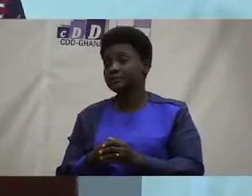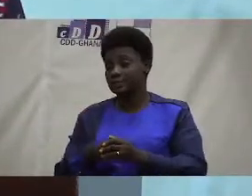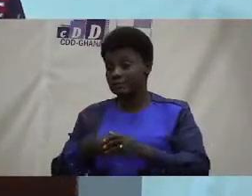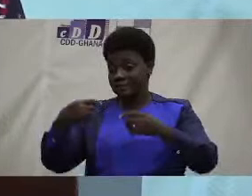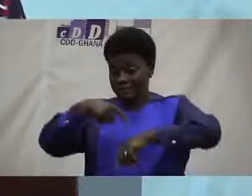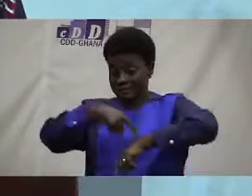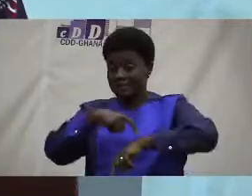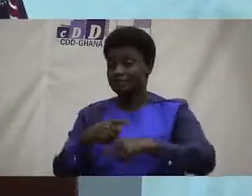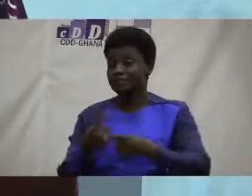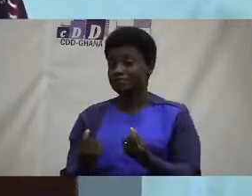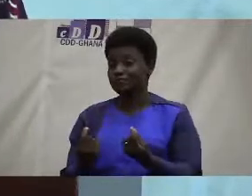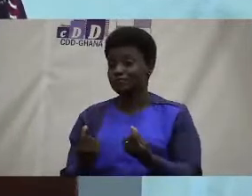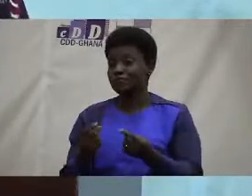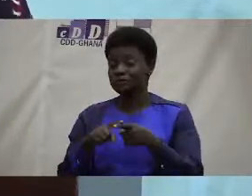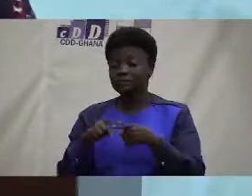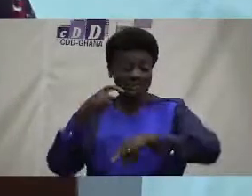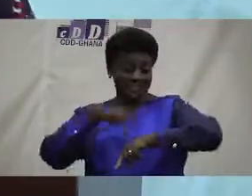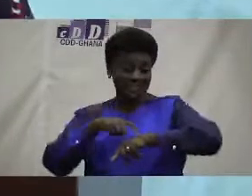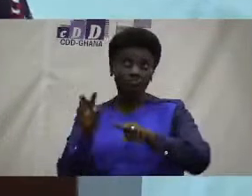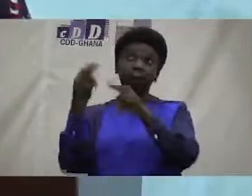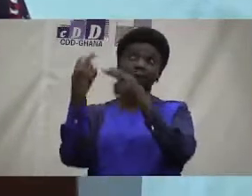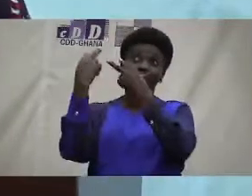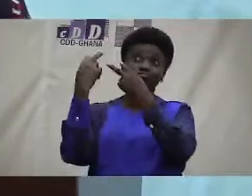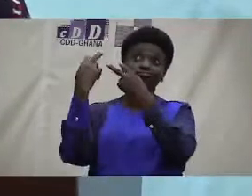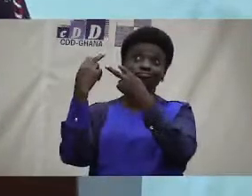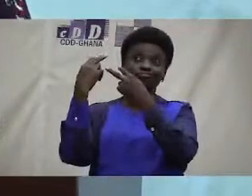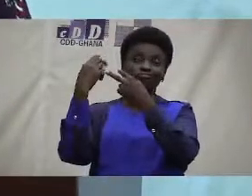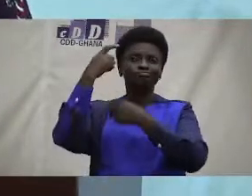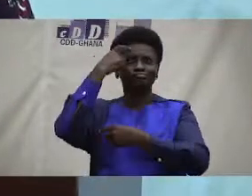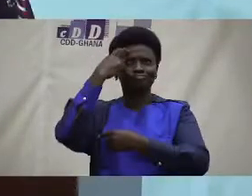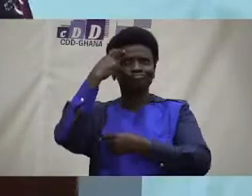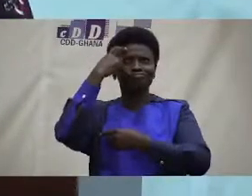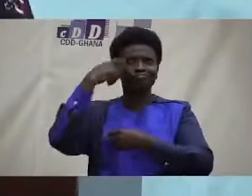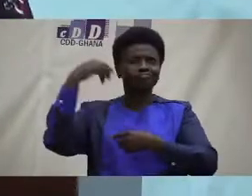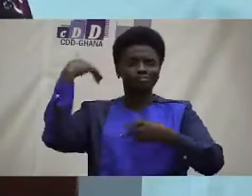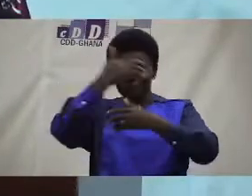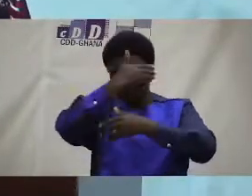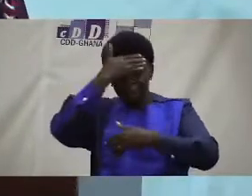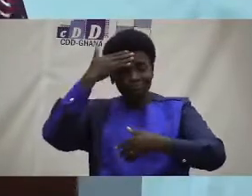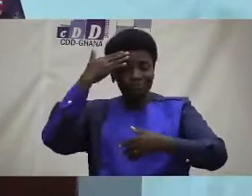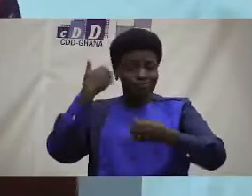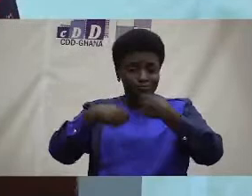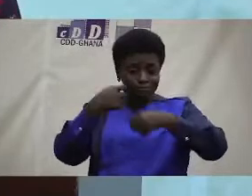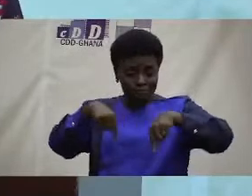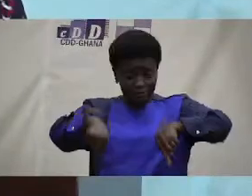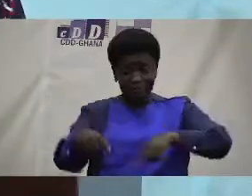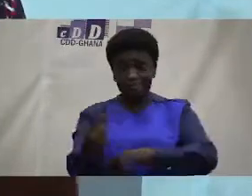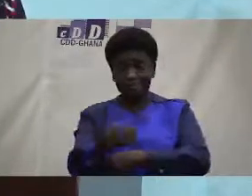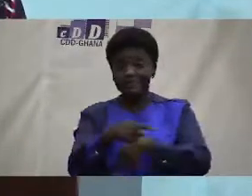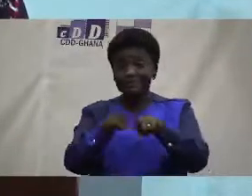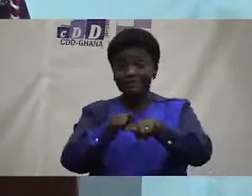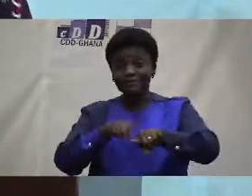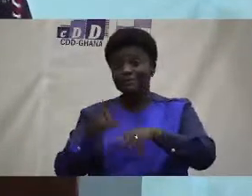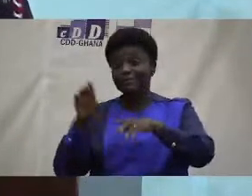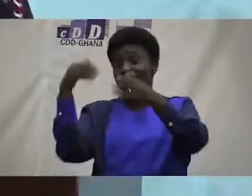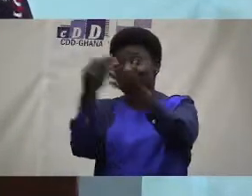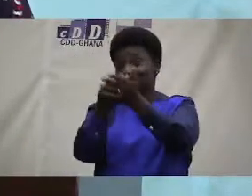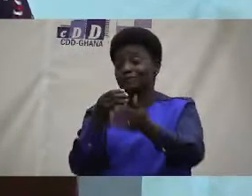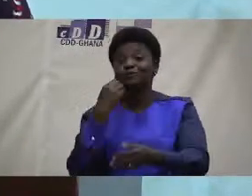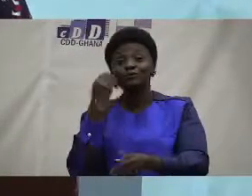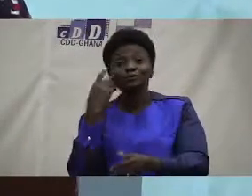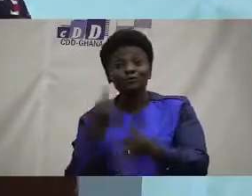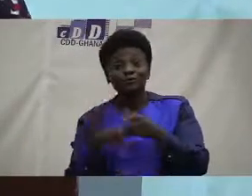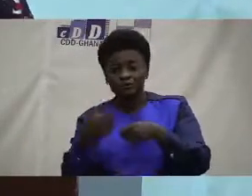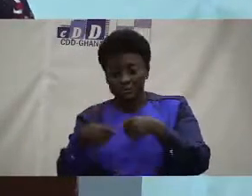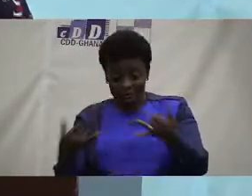to reflect, time to also forget all the problems of the day and problems to come when you get home. Also time